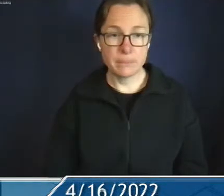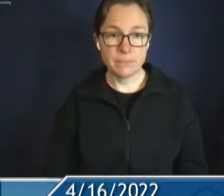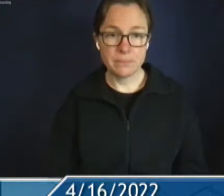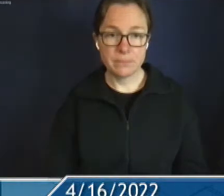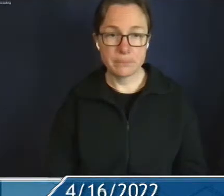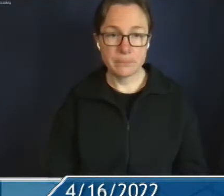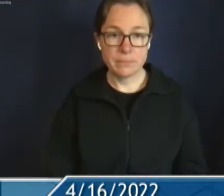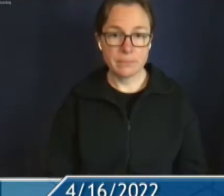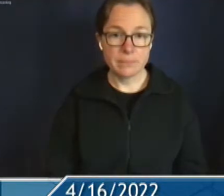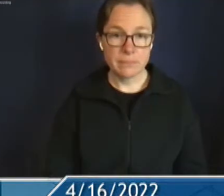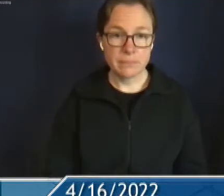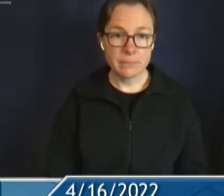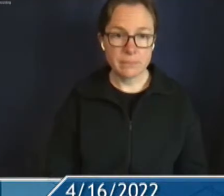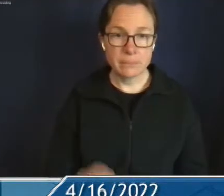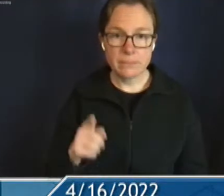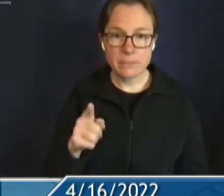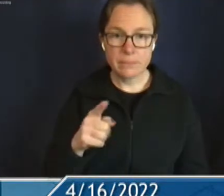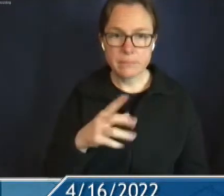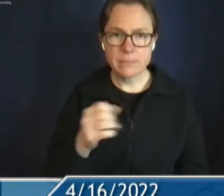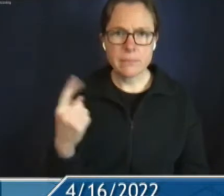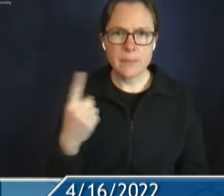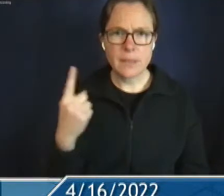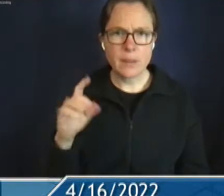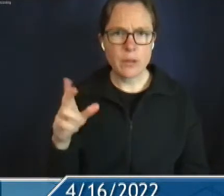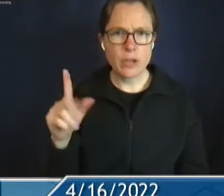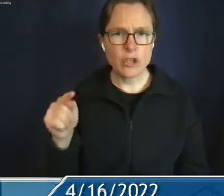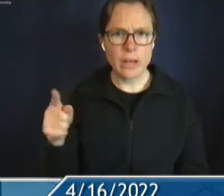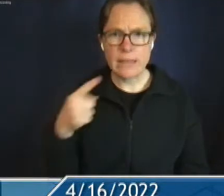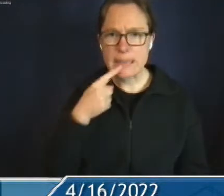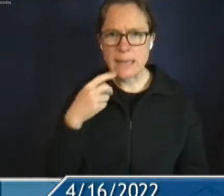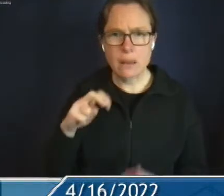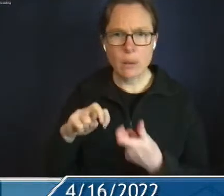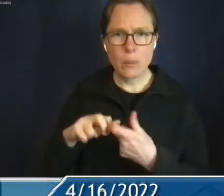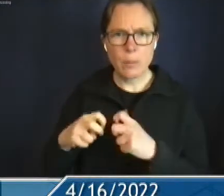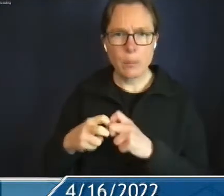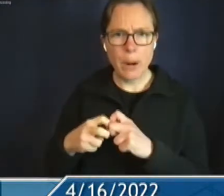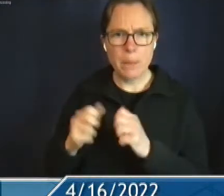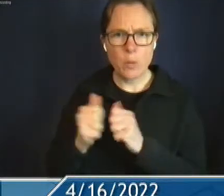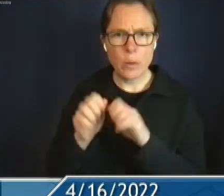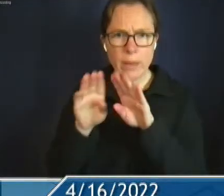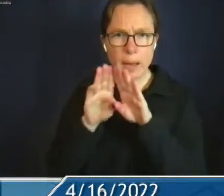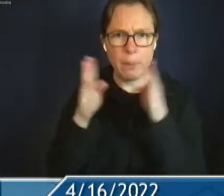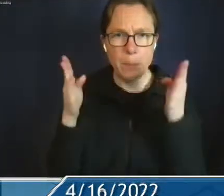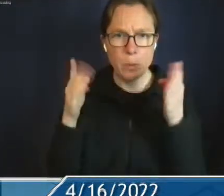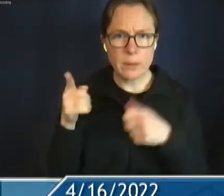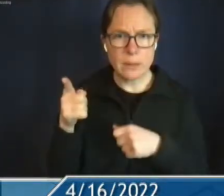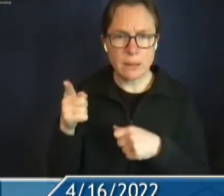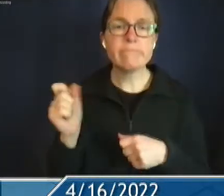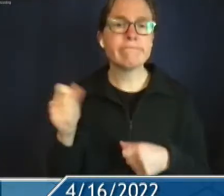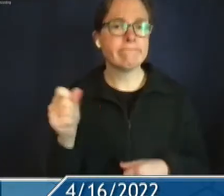Jeremiah, sorry to interrupt. Somebody in the chat said they were having troubles with their unmute. Yeah.